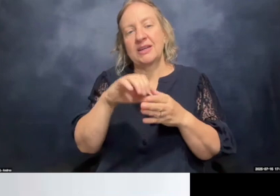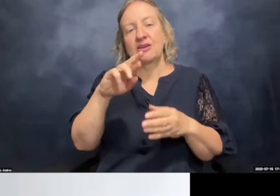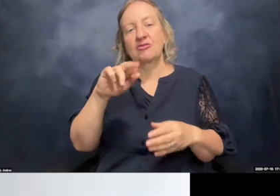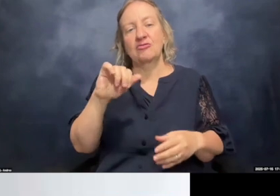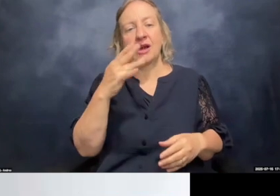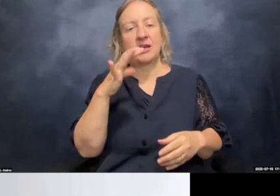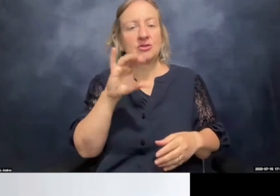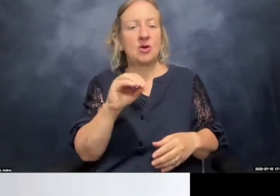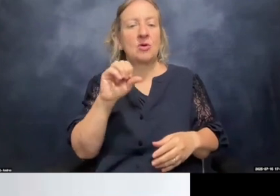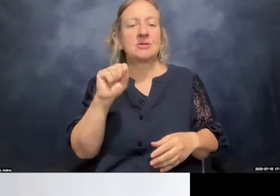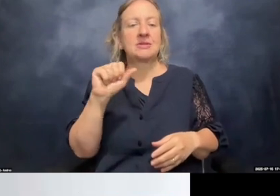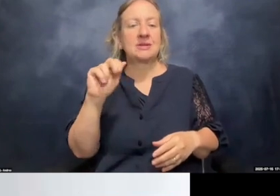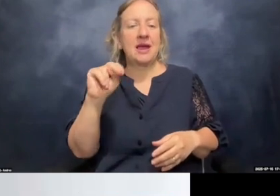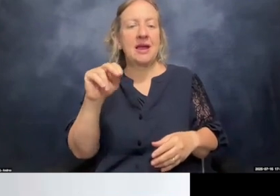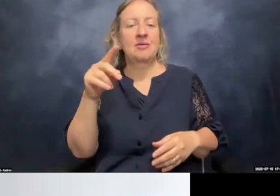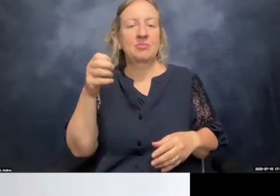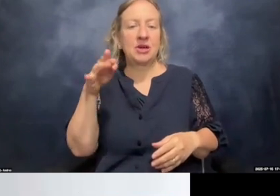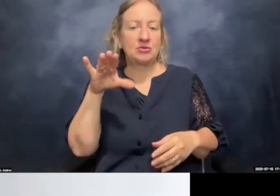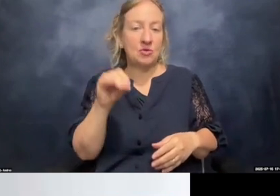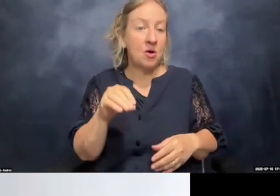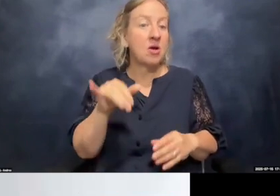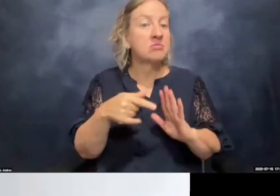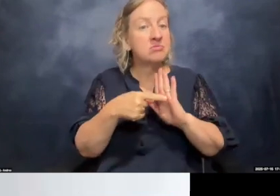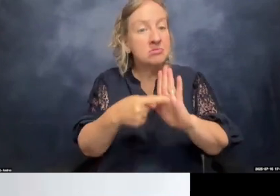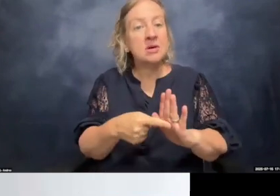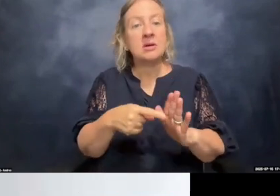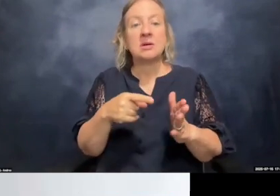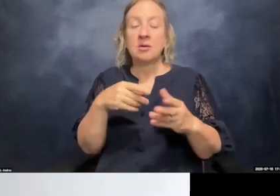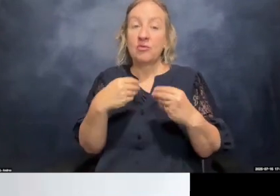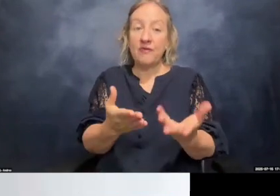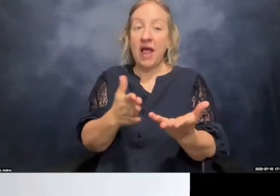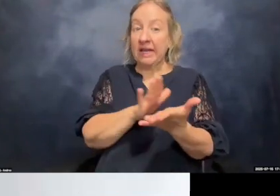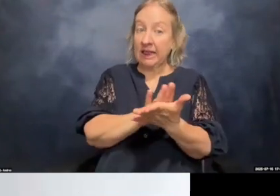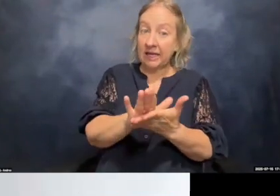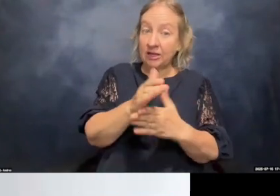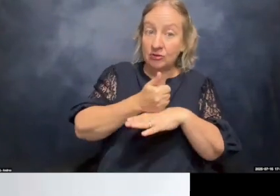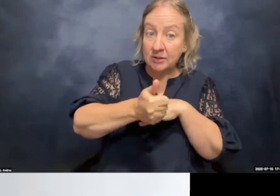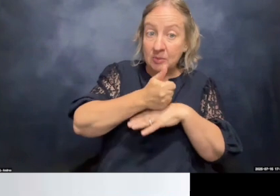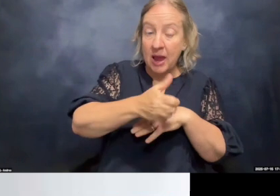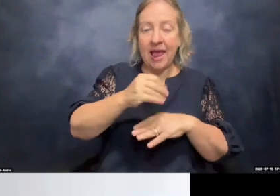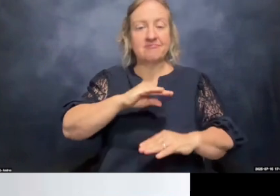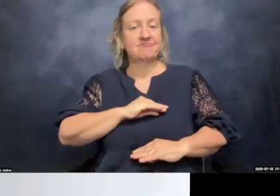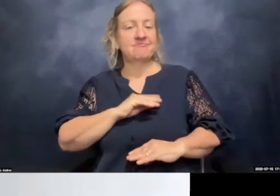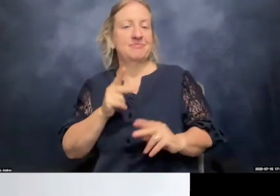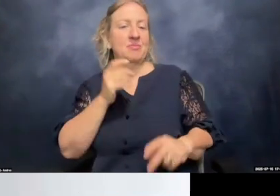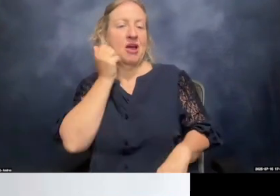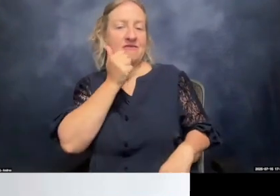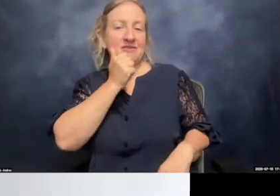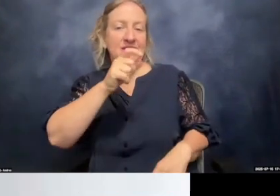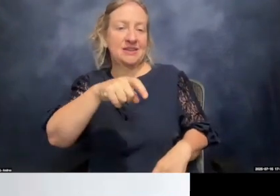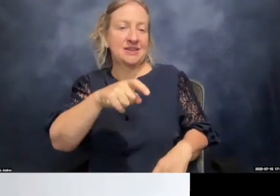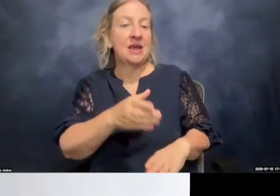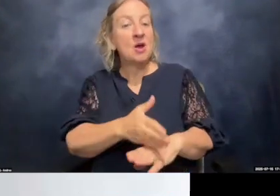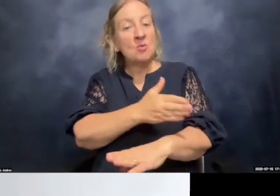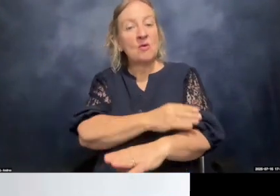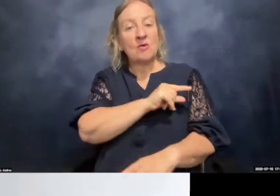great example of how these projects are not only providing clean transportation, but also meeting people's everyday needs and improving quality of life